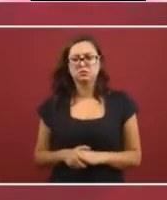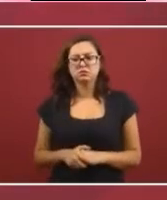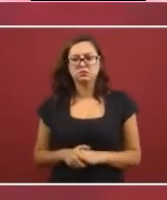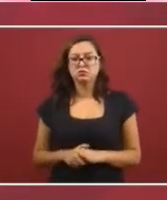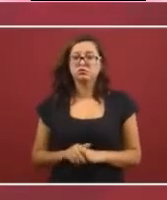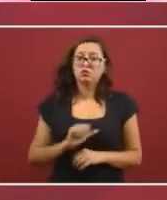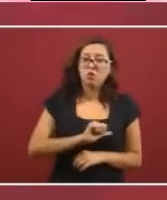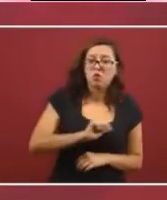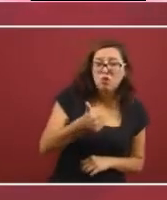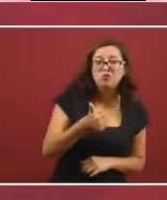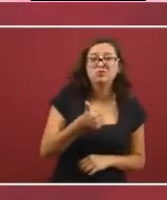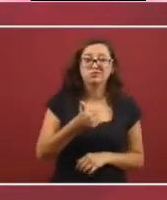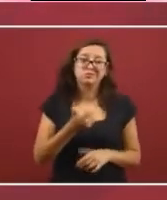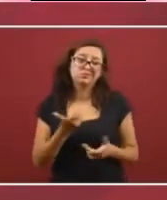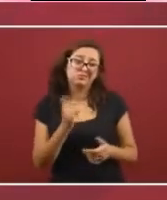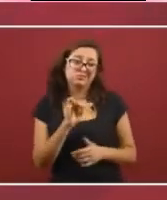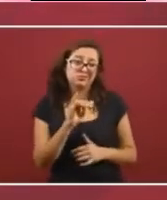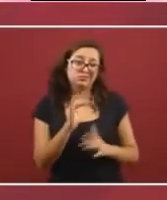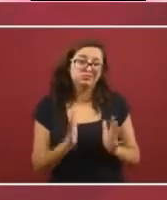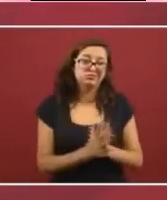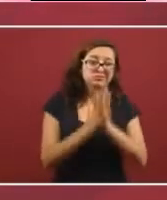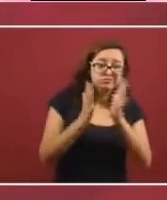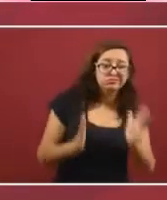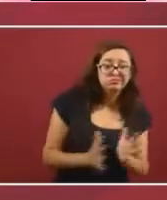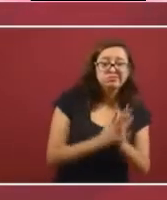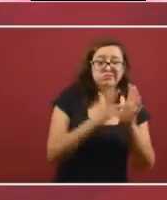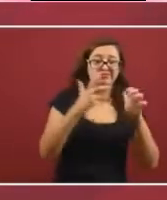decide to participate.